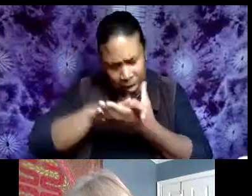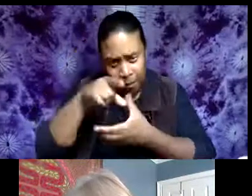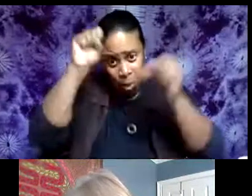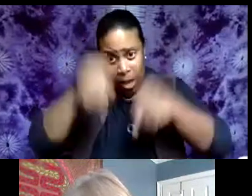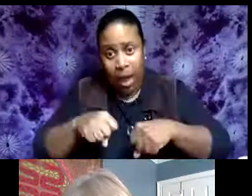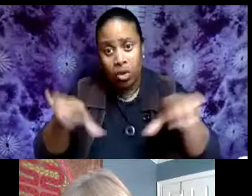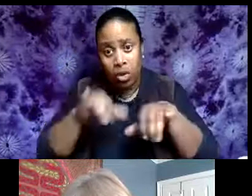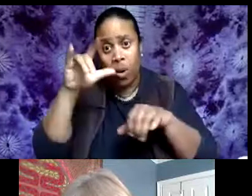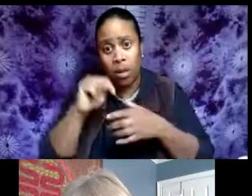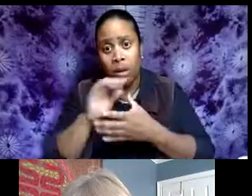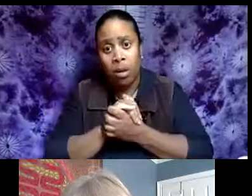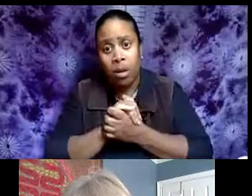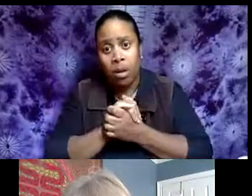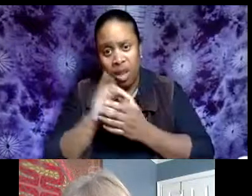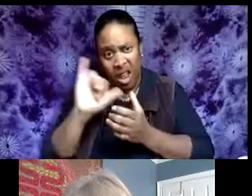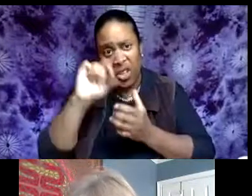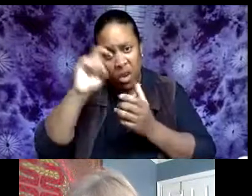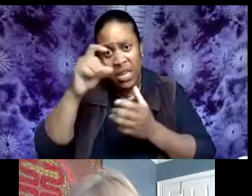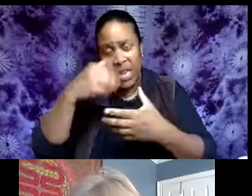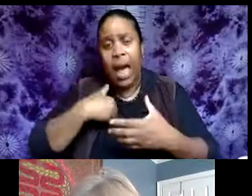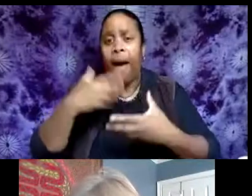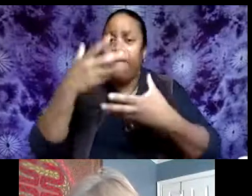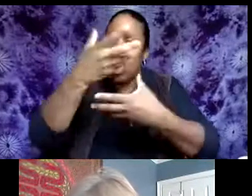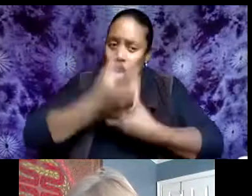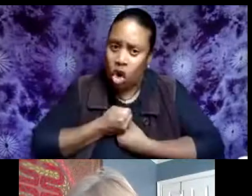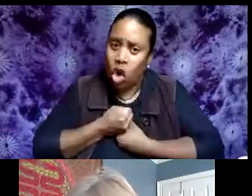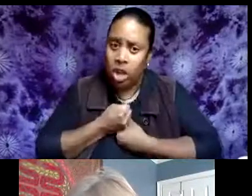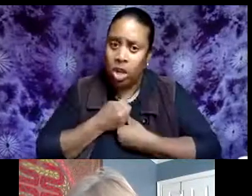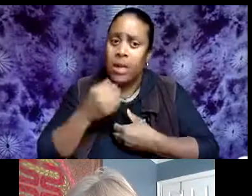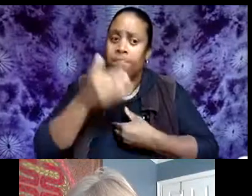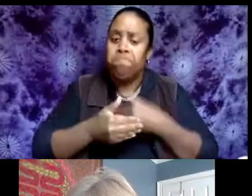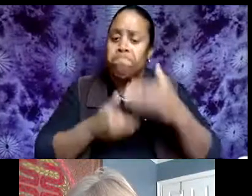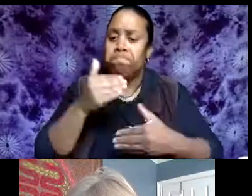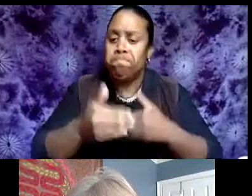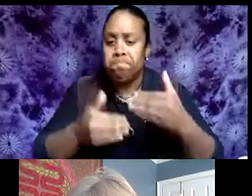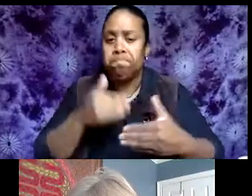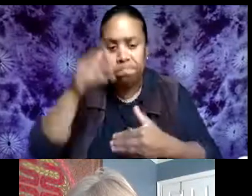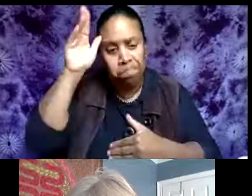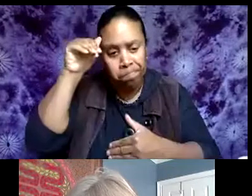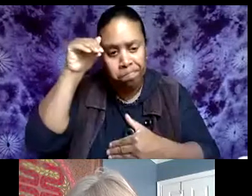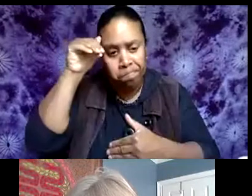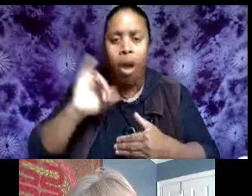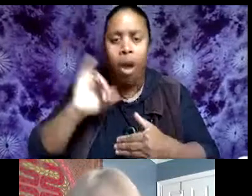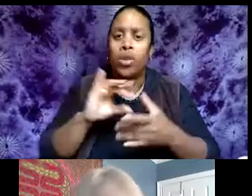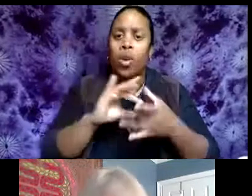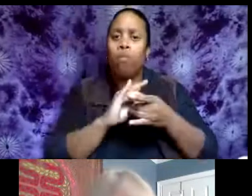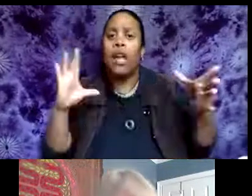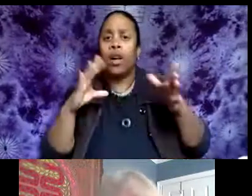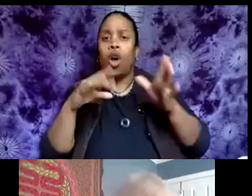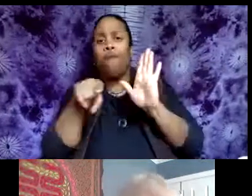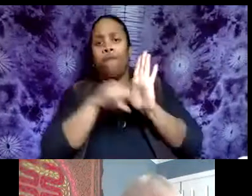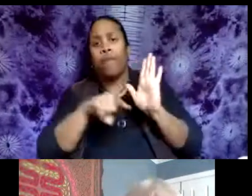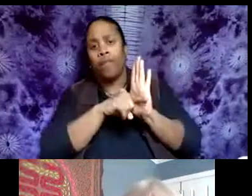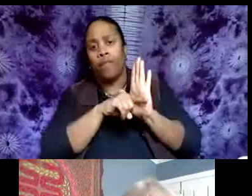it. And have the courage to take the steps that you need to take in order to do it, and to let go of the negativity. Is talking